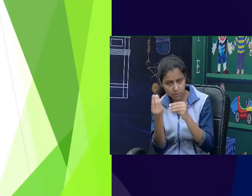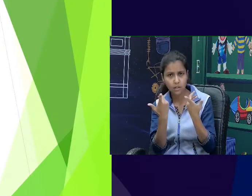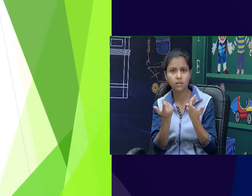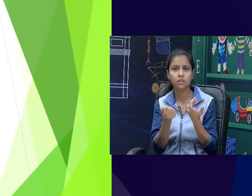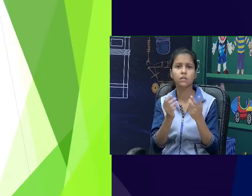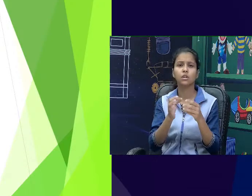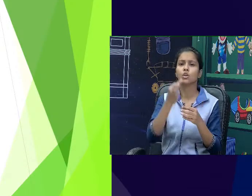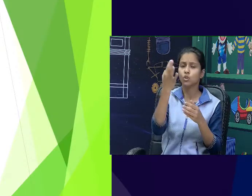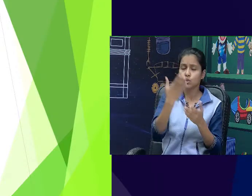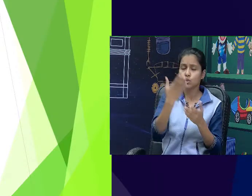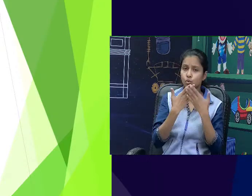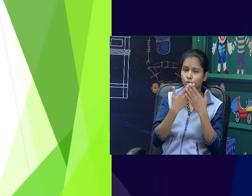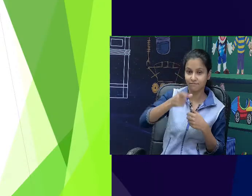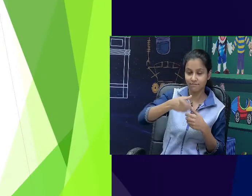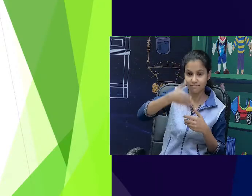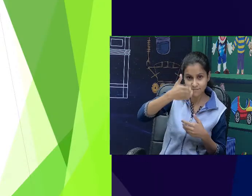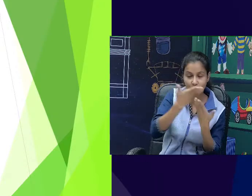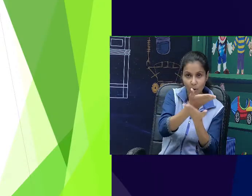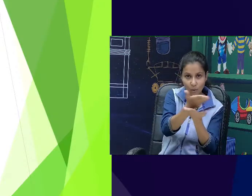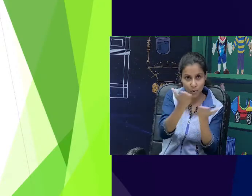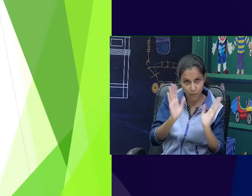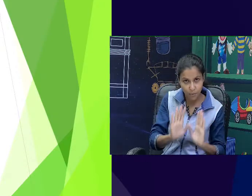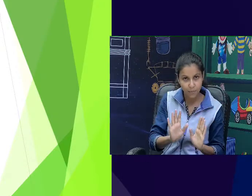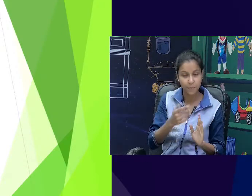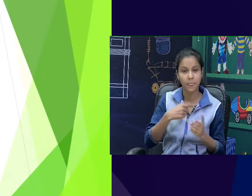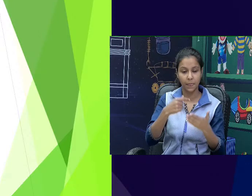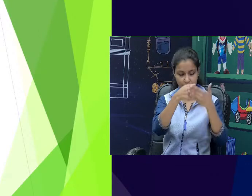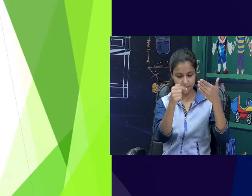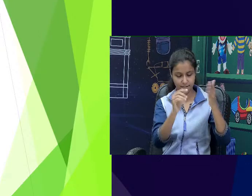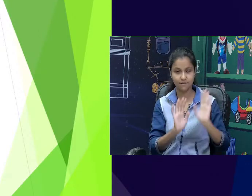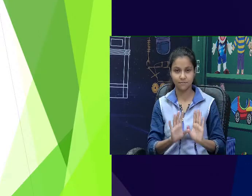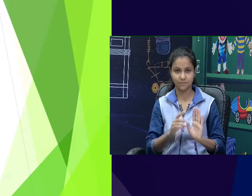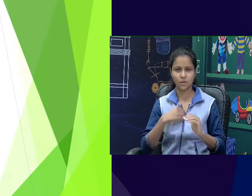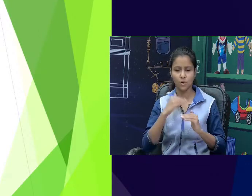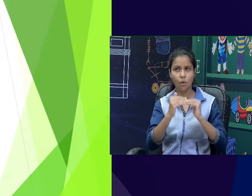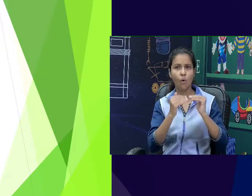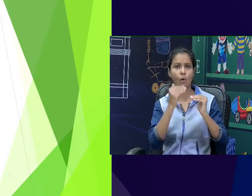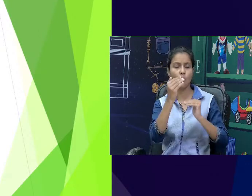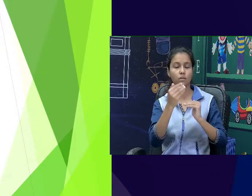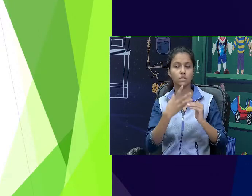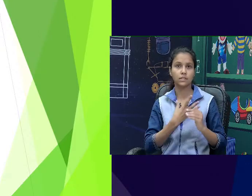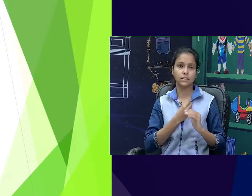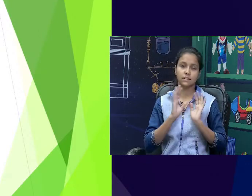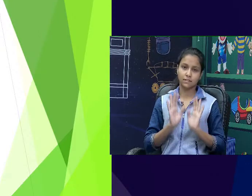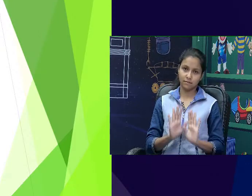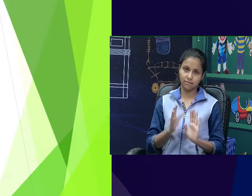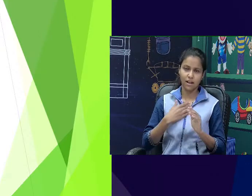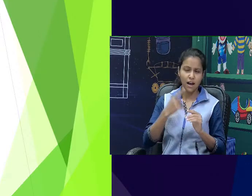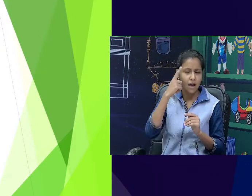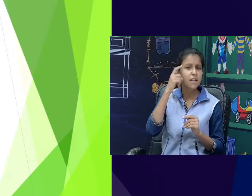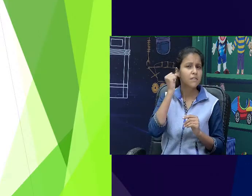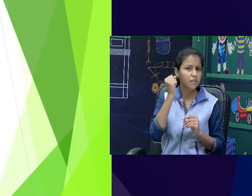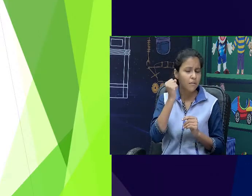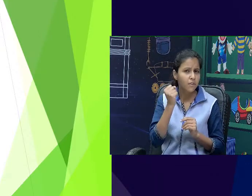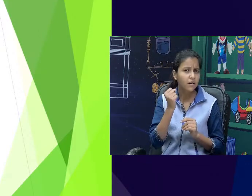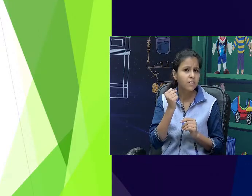and your new school is good. Whatever the on dash on overcoming your fear. I remember you were